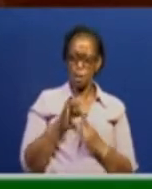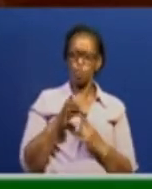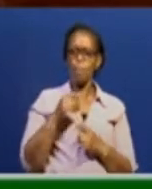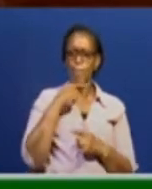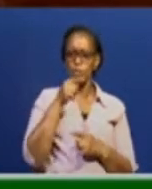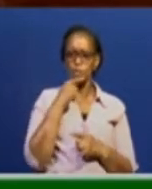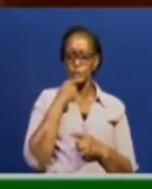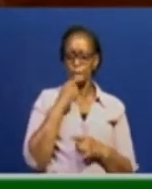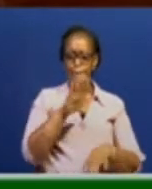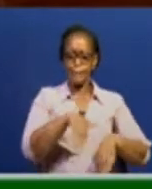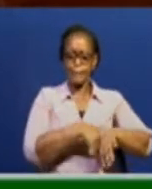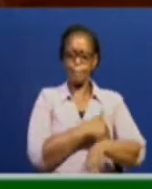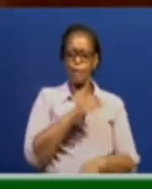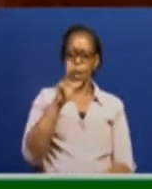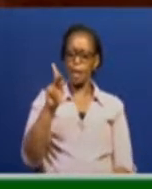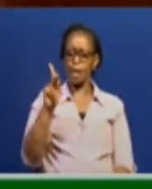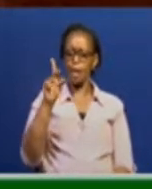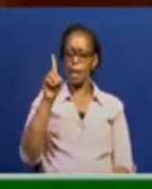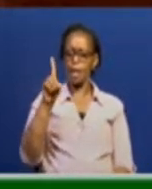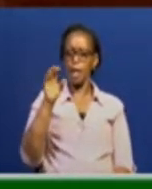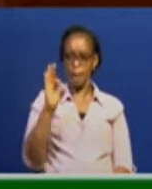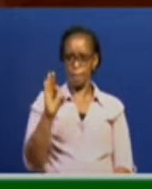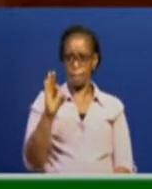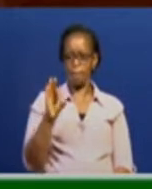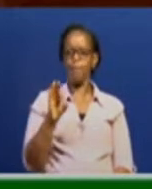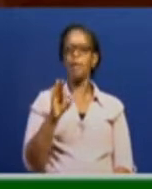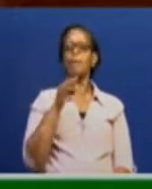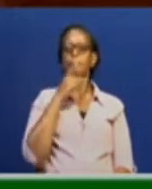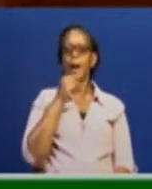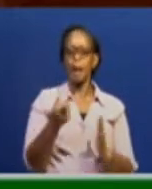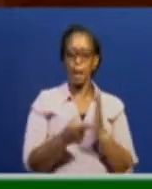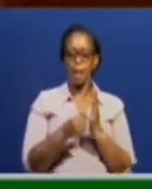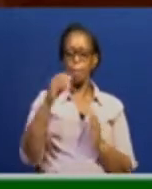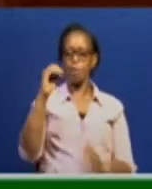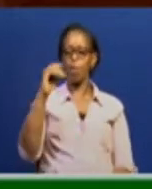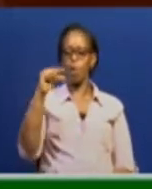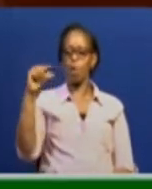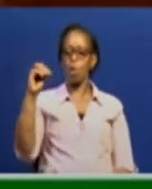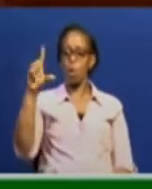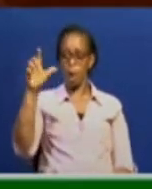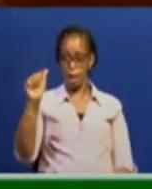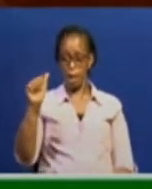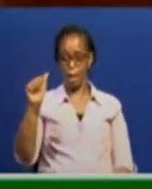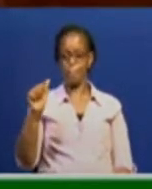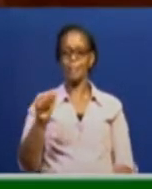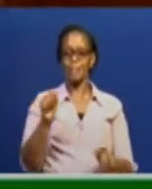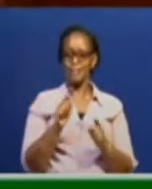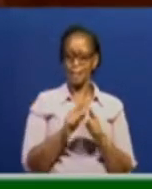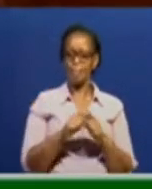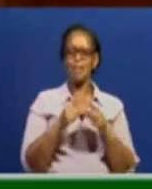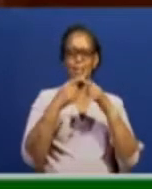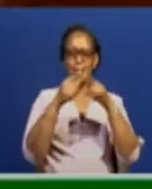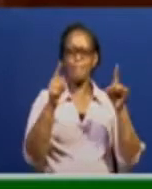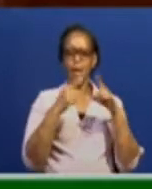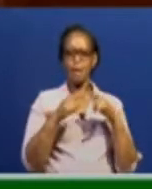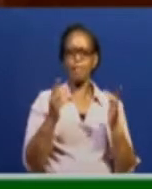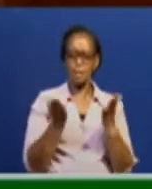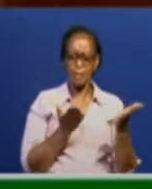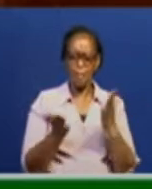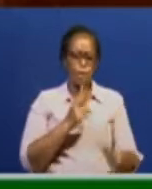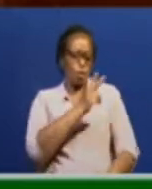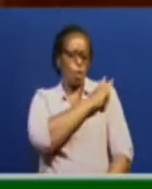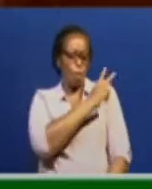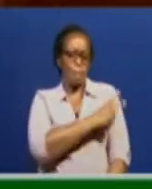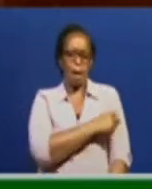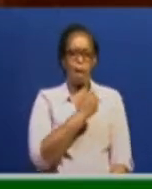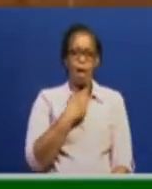Kenya Defence Forces, General Francis Ogola, and the respective service commanders, the